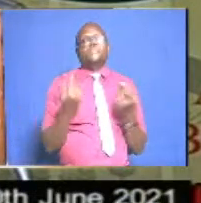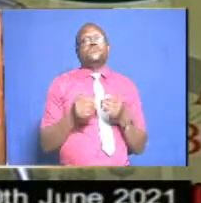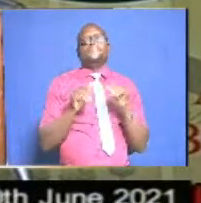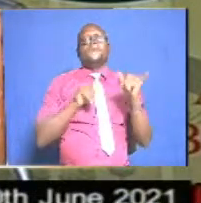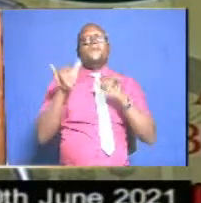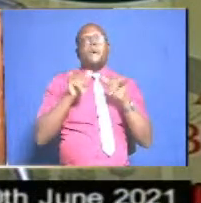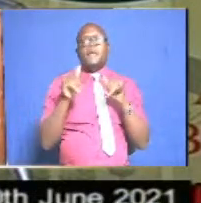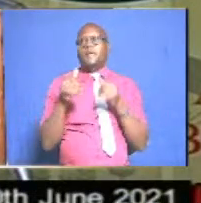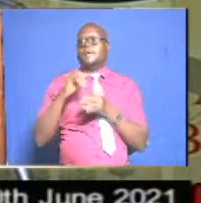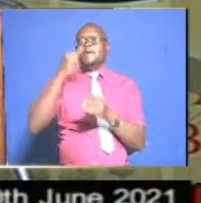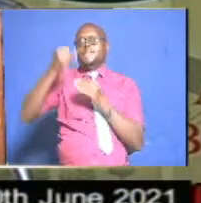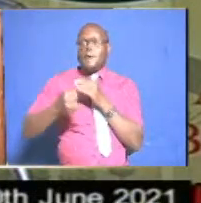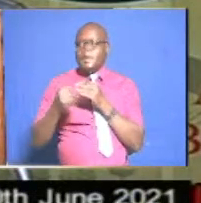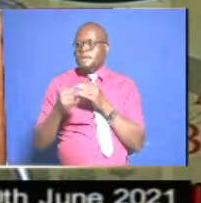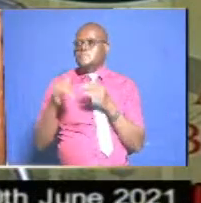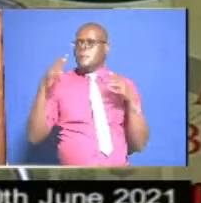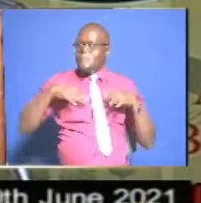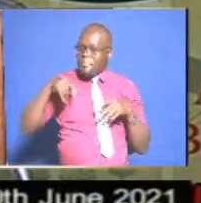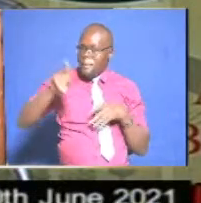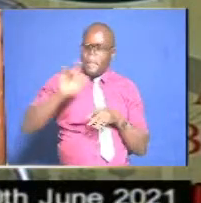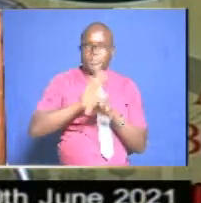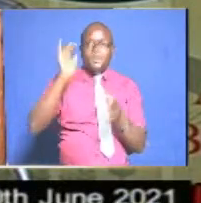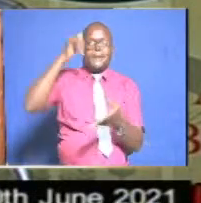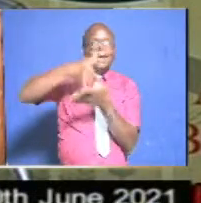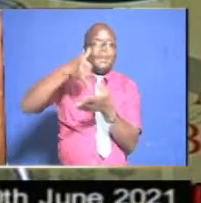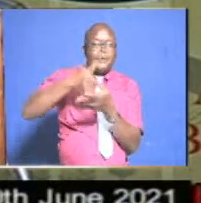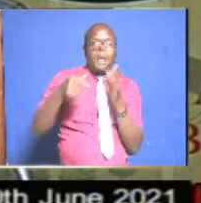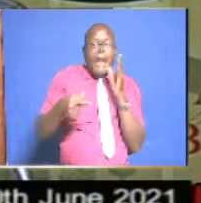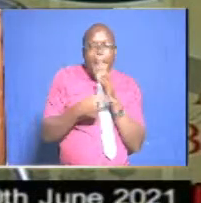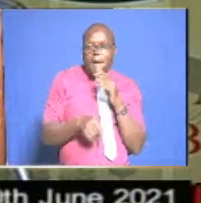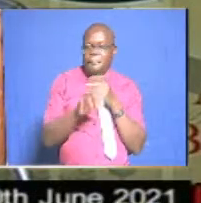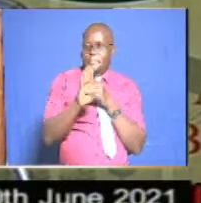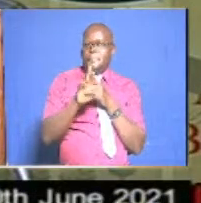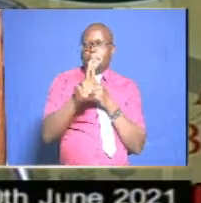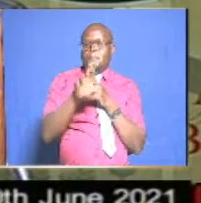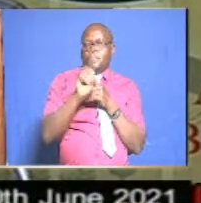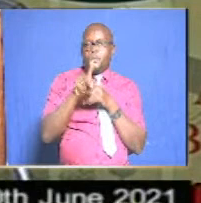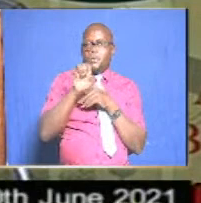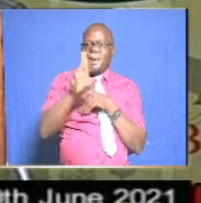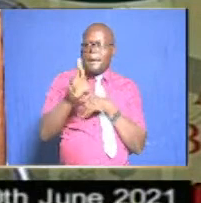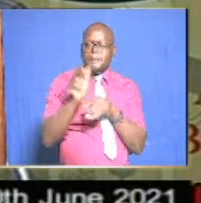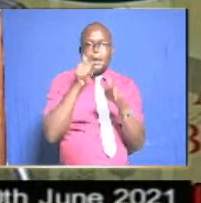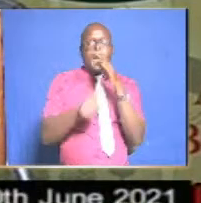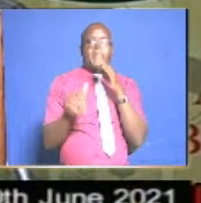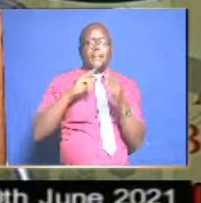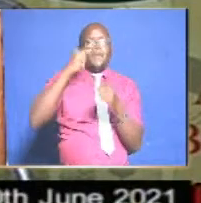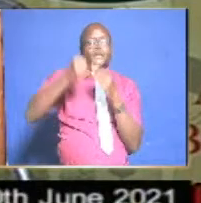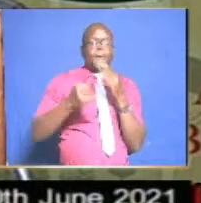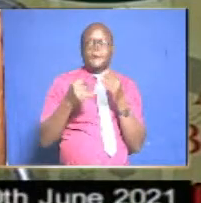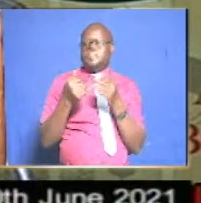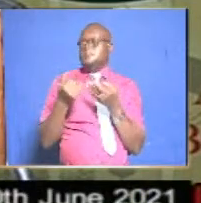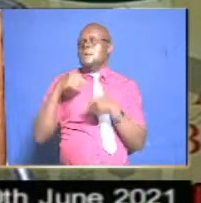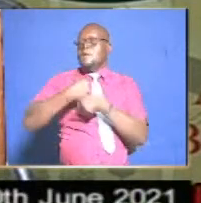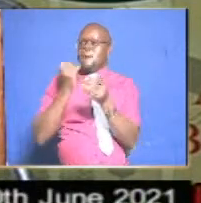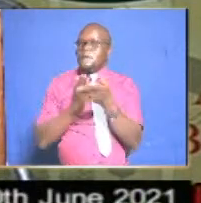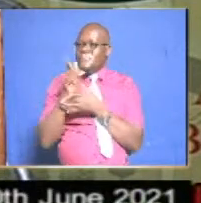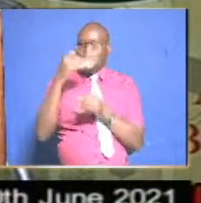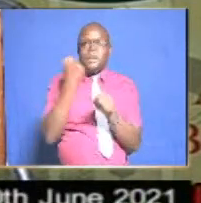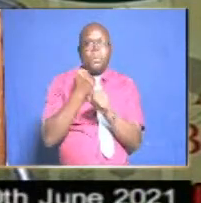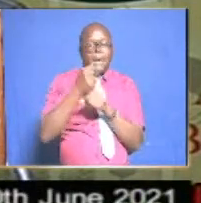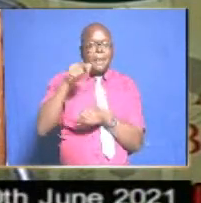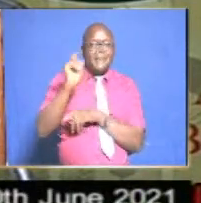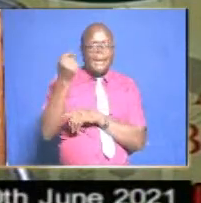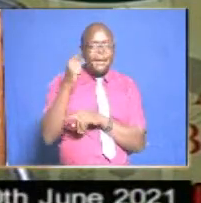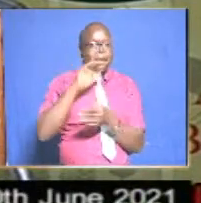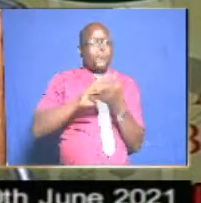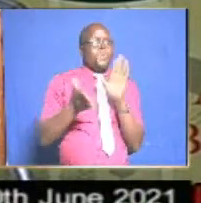insurance brokers are excluded from the definition of brokers under the Insurance Act, thereby making them operate in the country